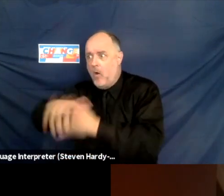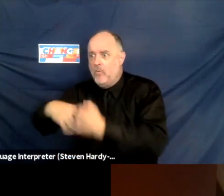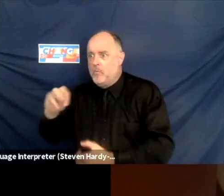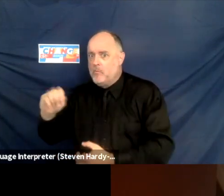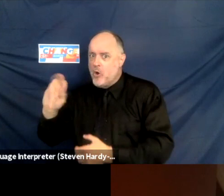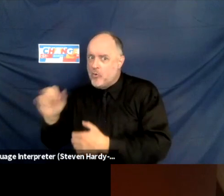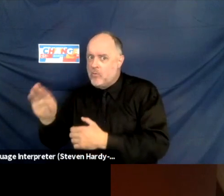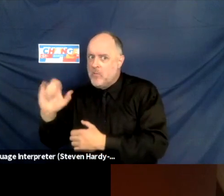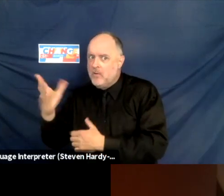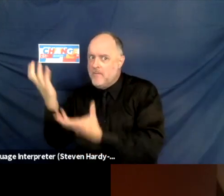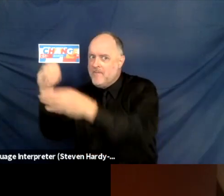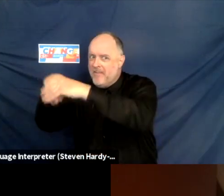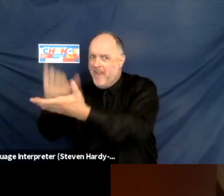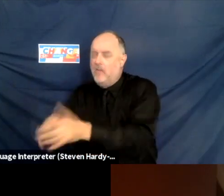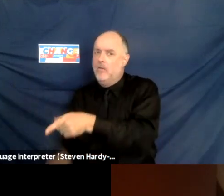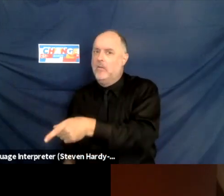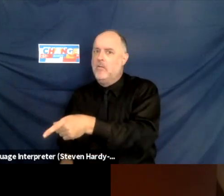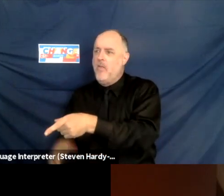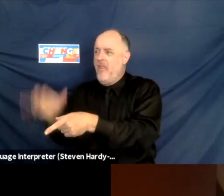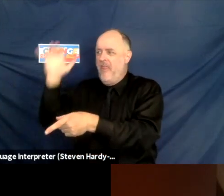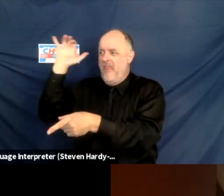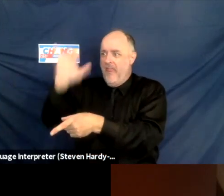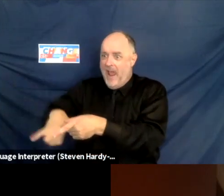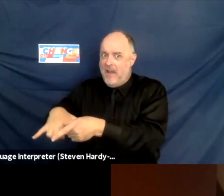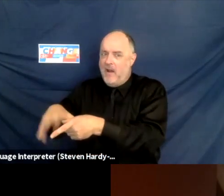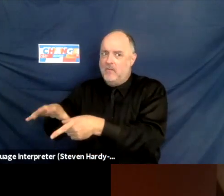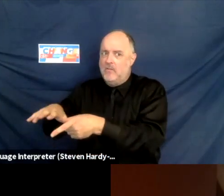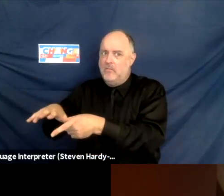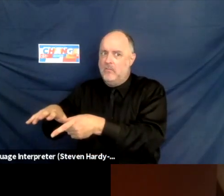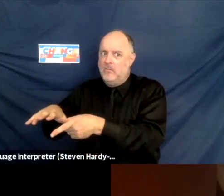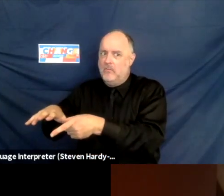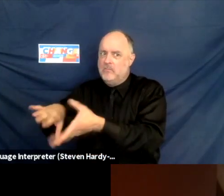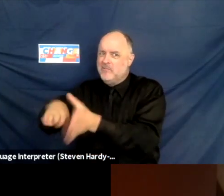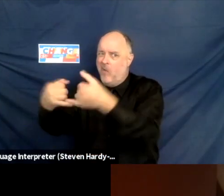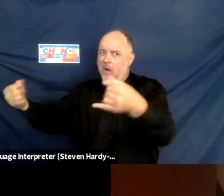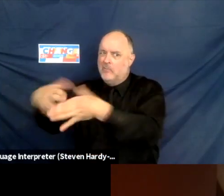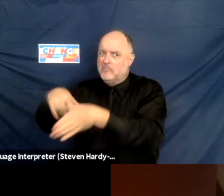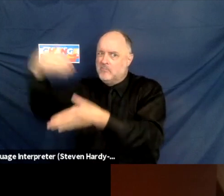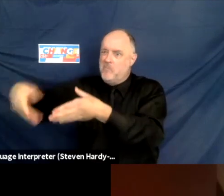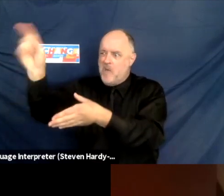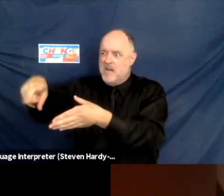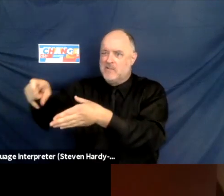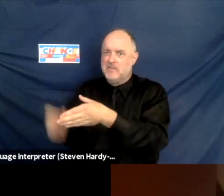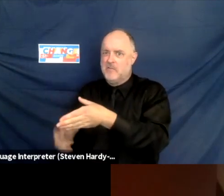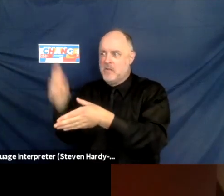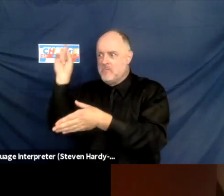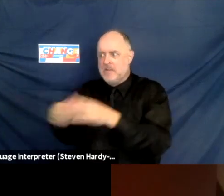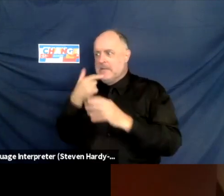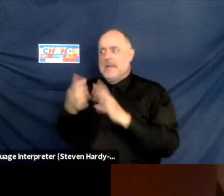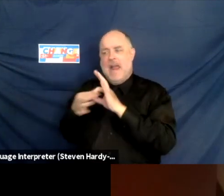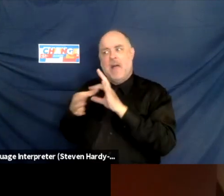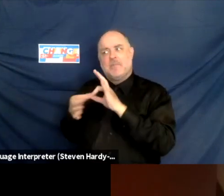under, because that has a deadline. The senators need to get their